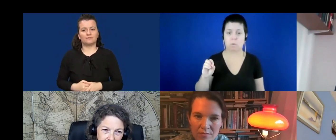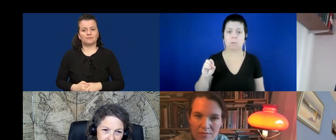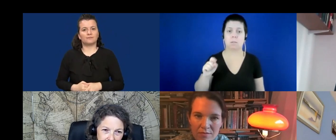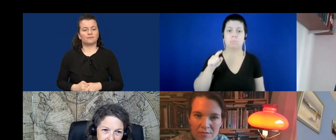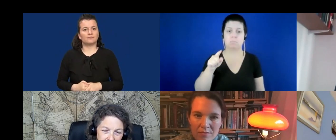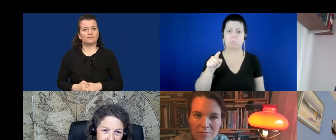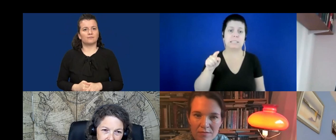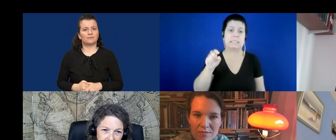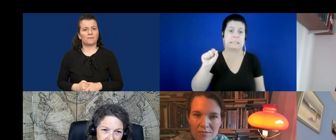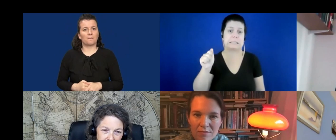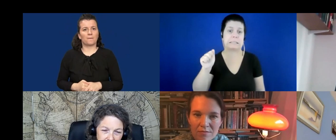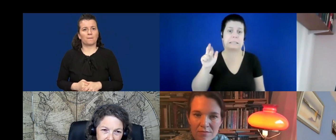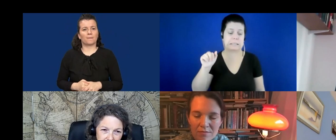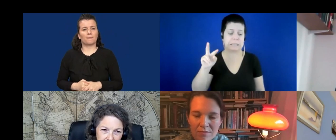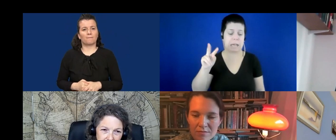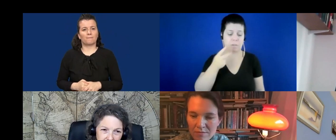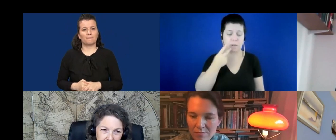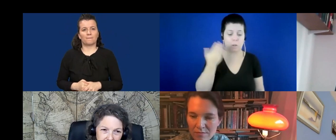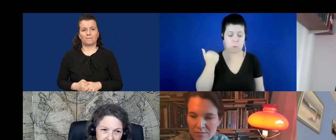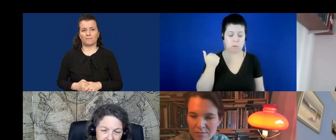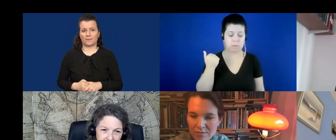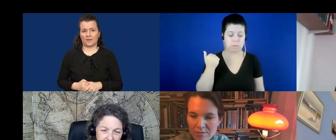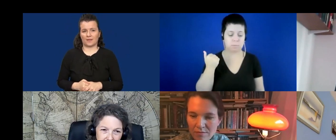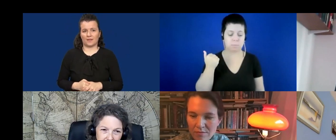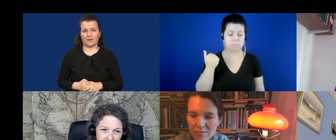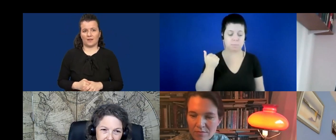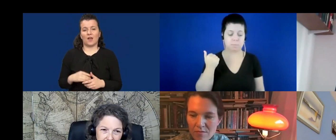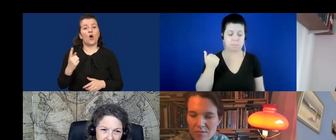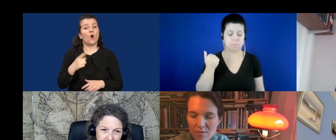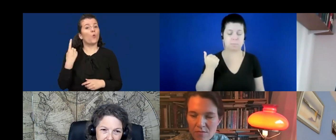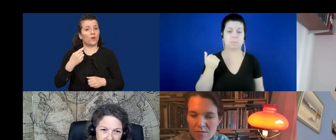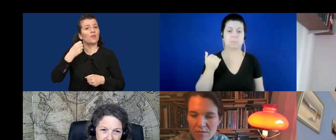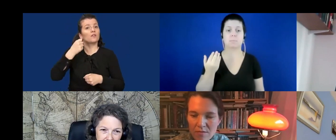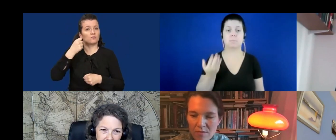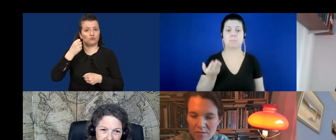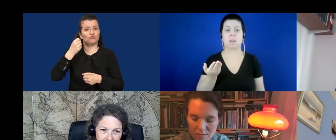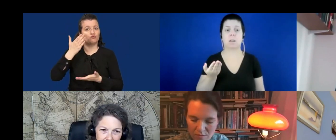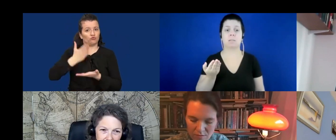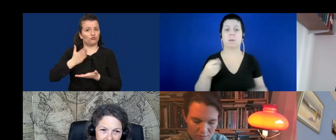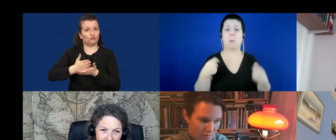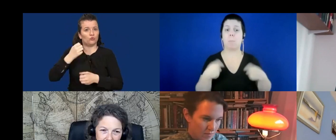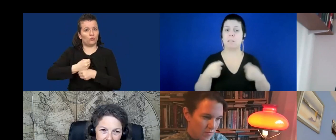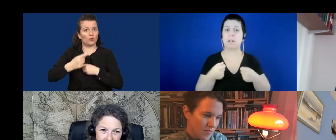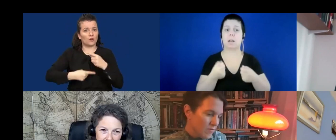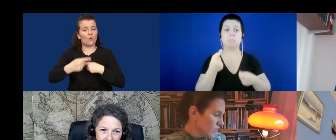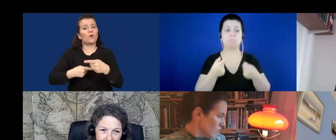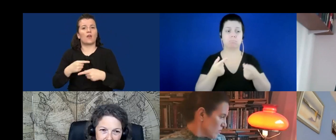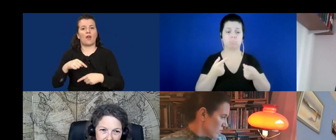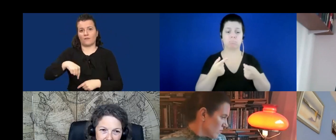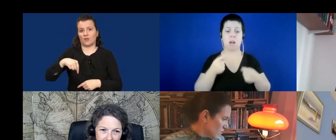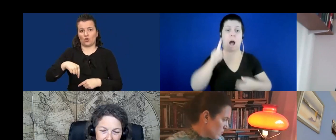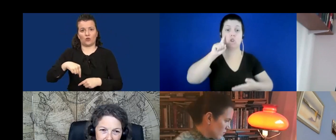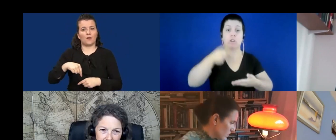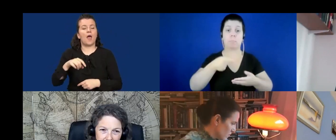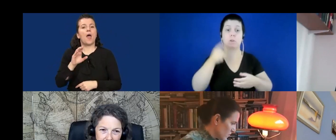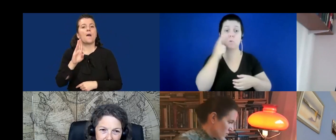which is in place. Primarily, it requires certain authorities to develop BSL plans that outline